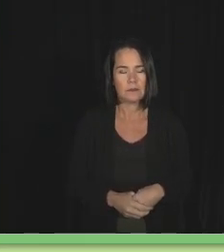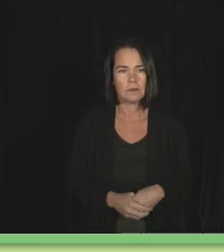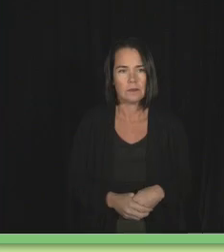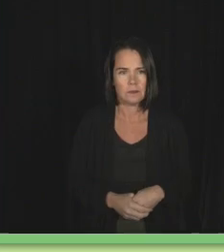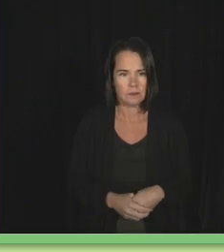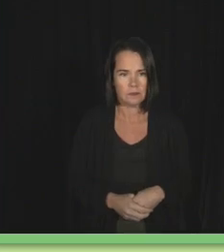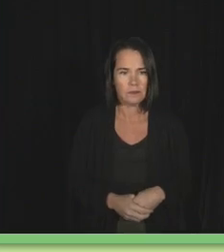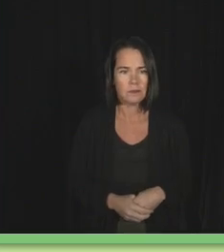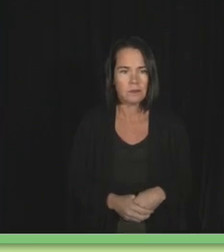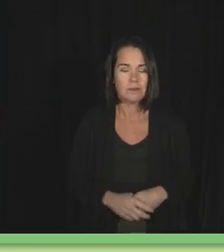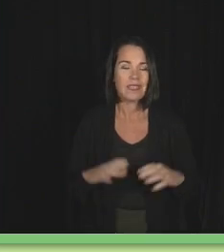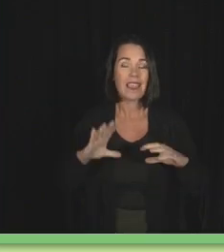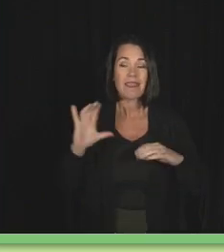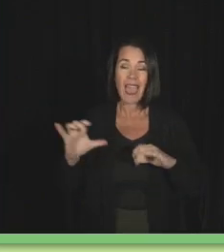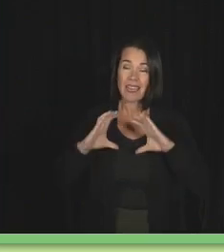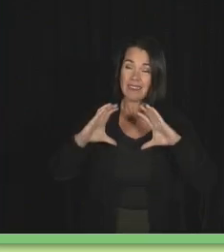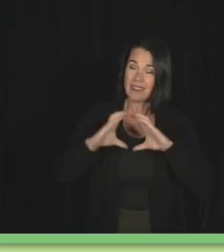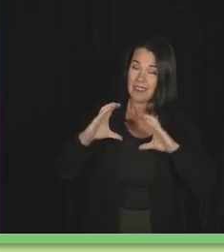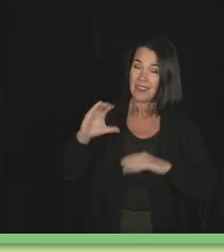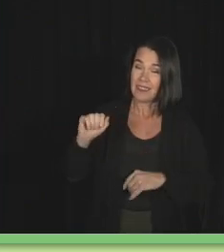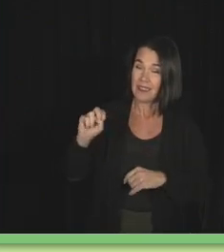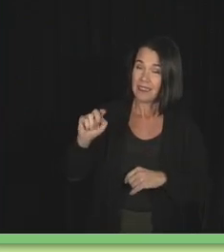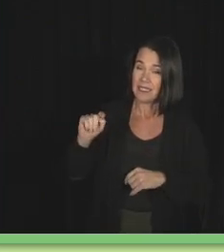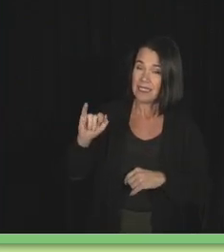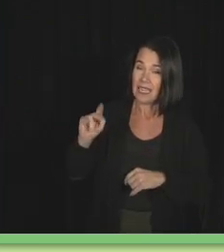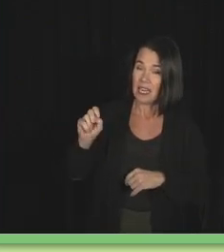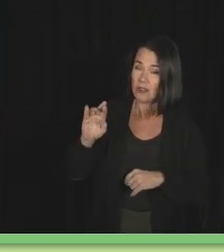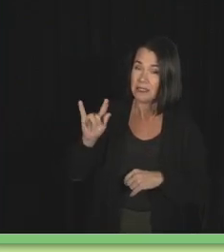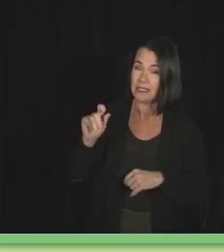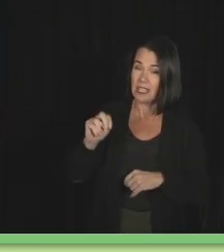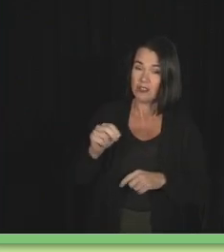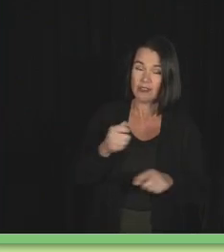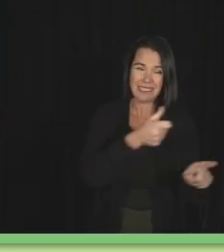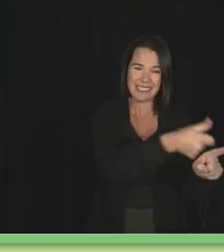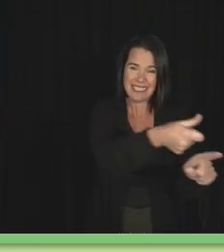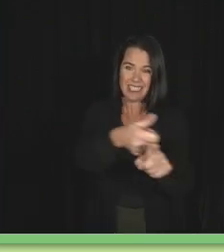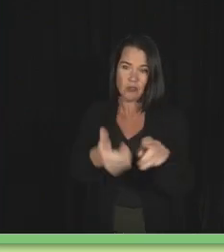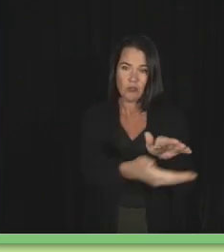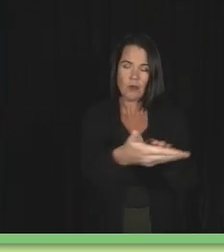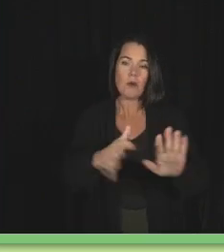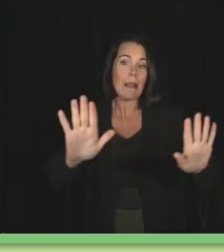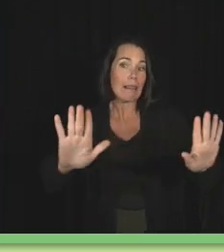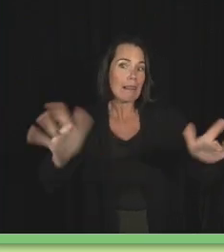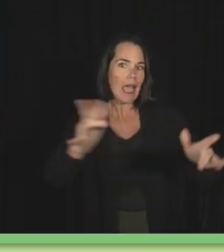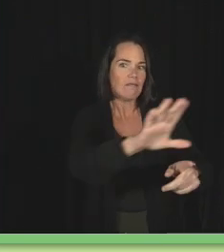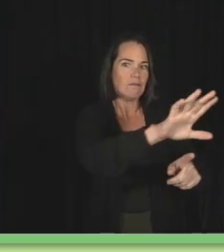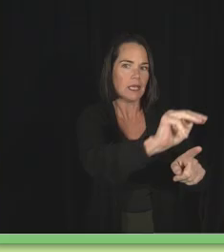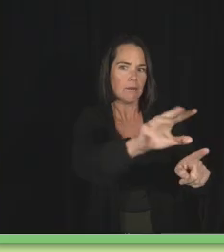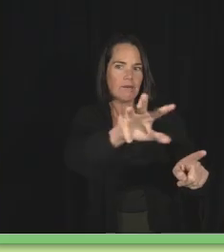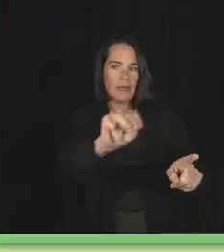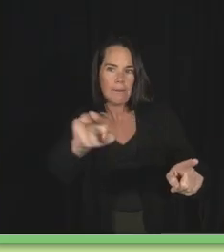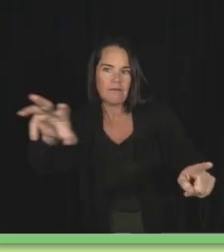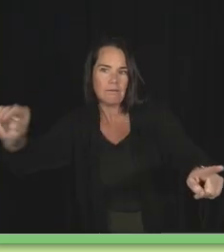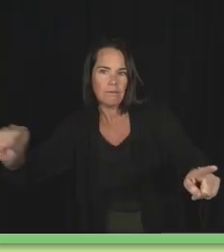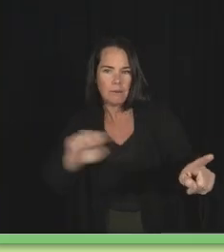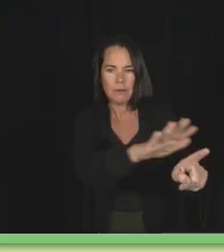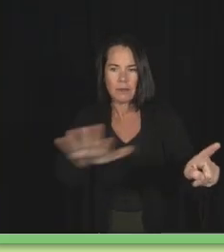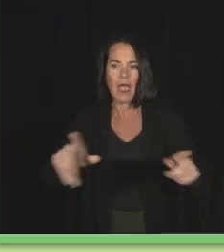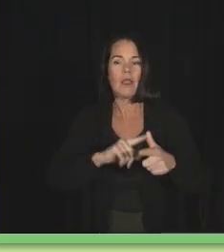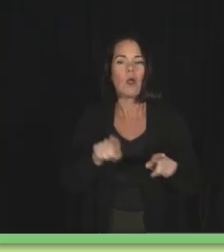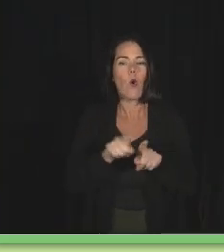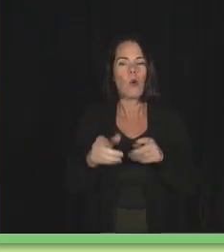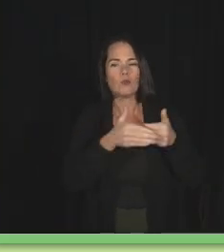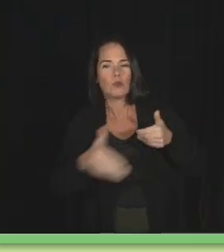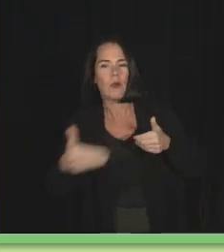Containerization does this by running each container in its own lightweight virtual machine and still providing sub-second